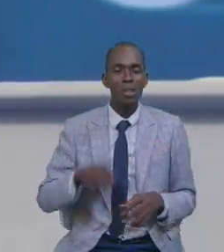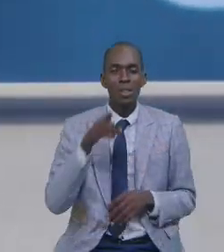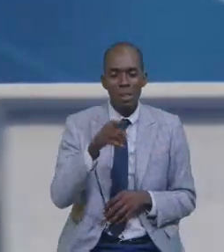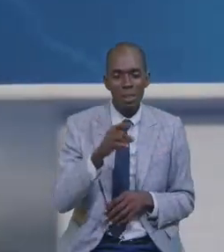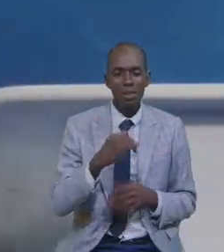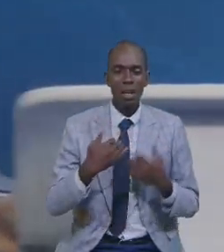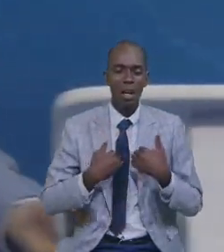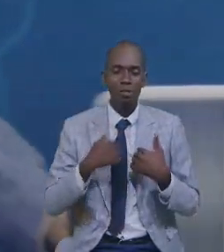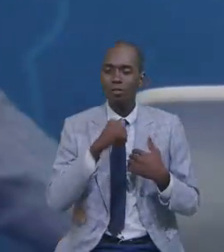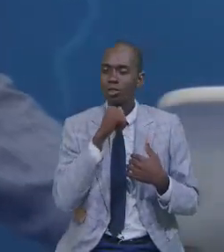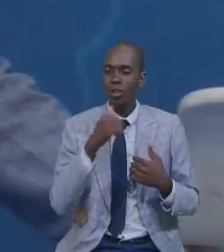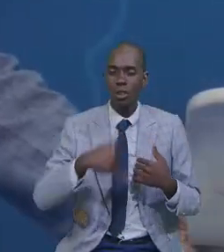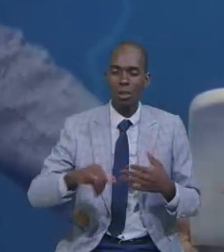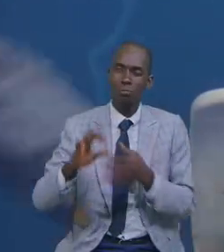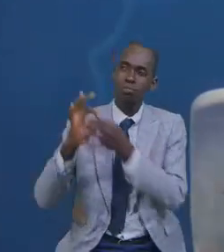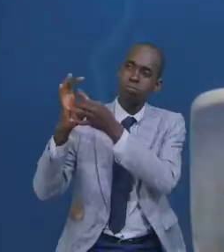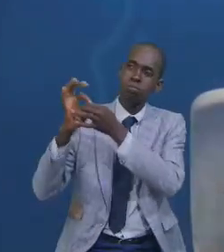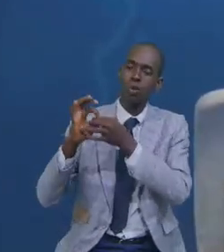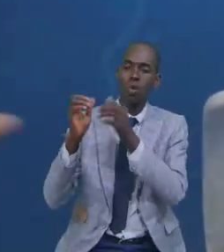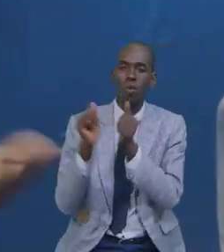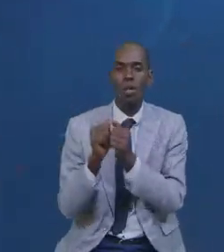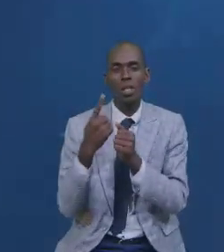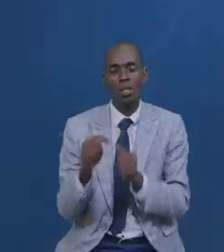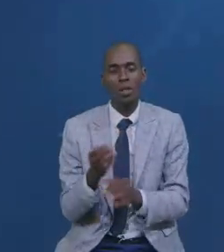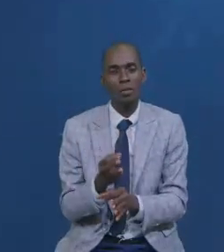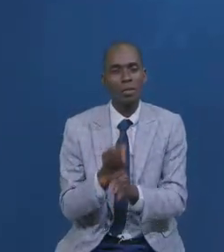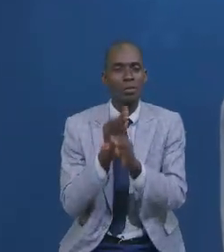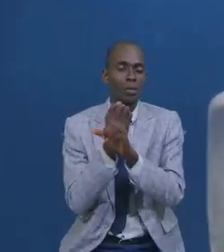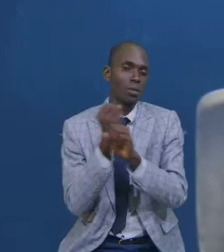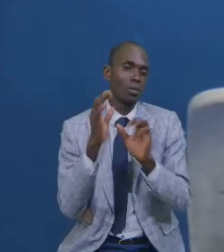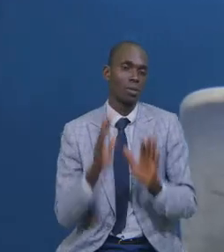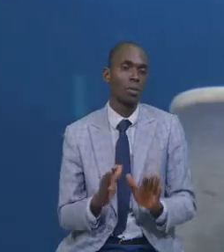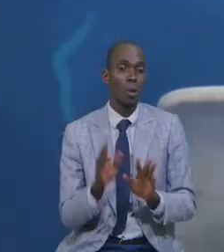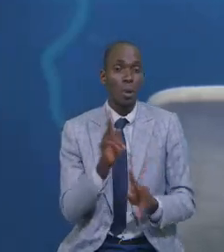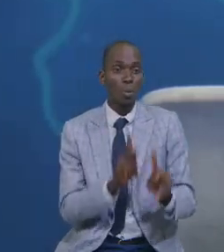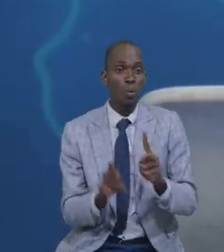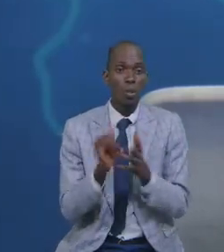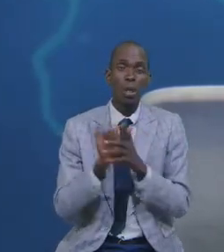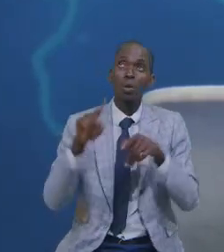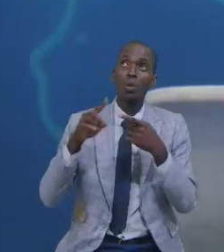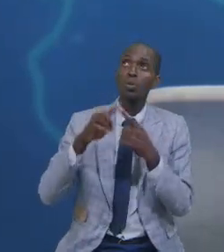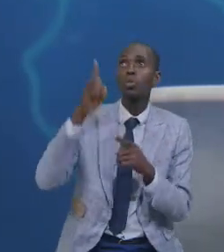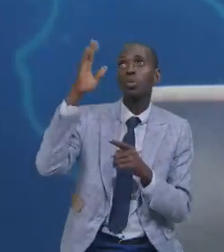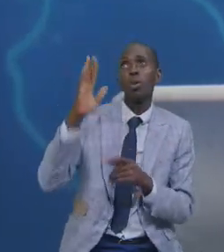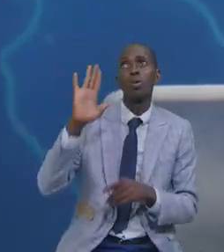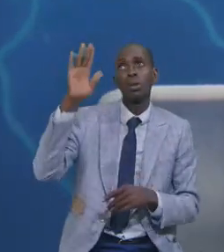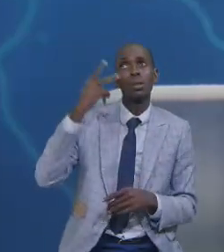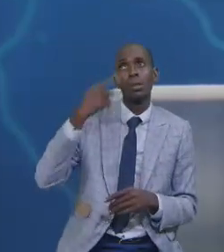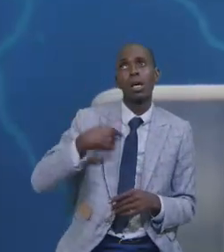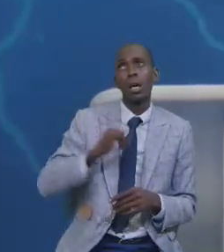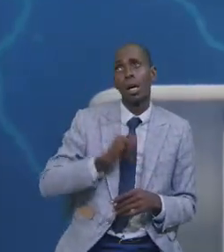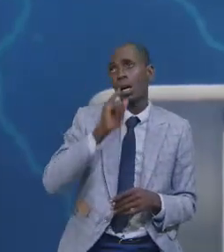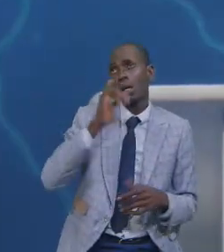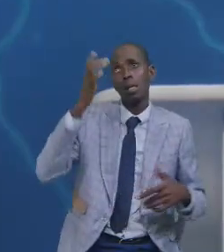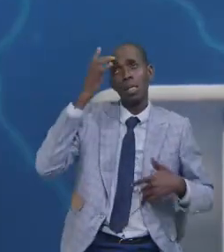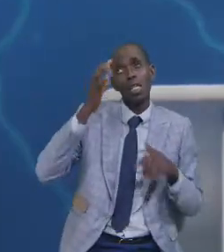the faithful Savior. The people who go to God, I am sick, if you can heal me, once you put in